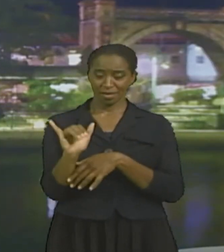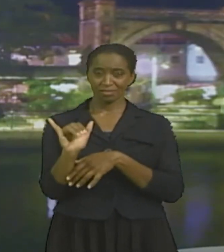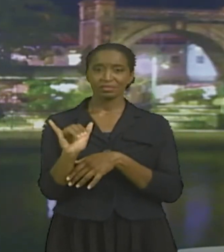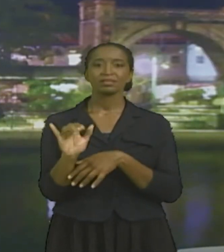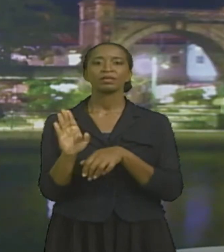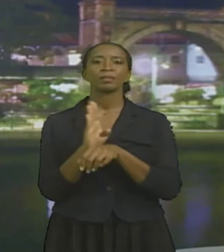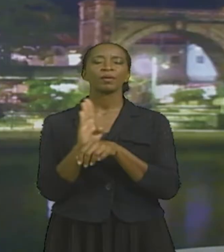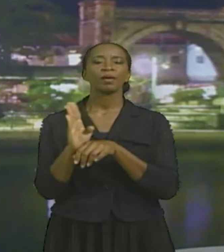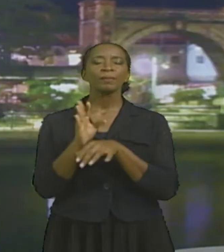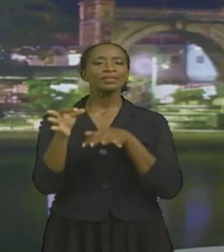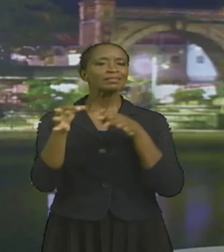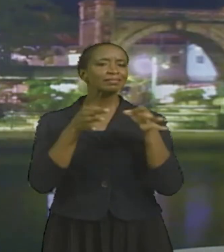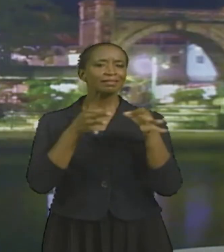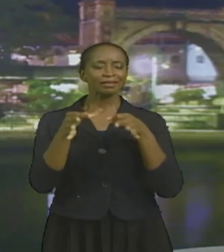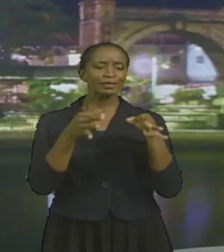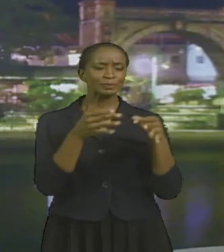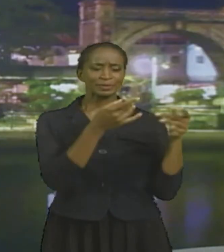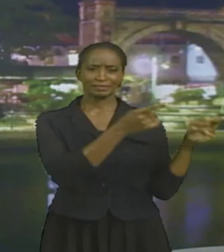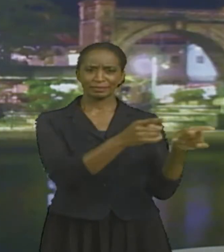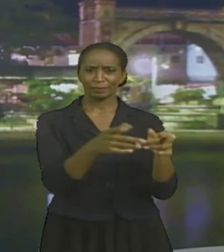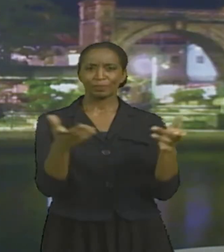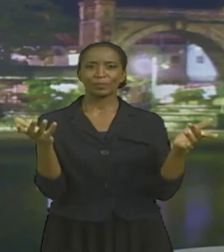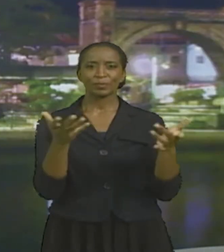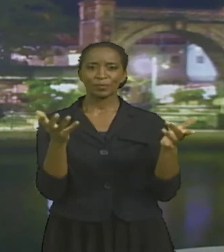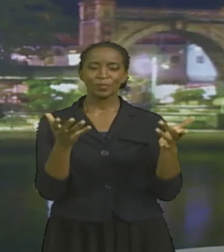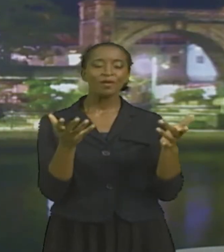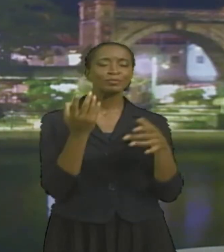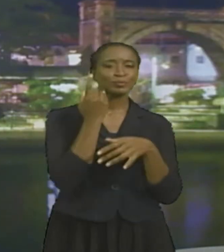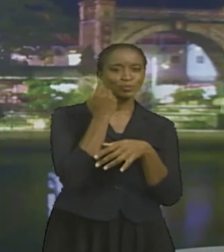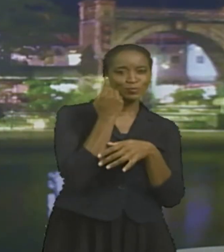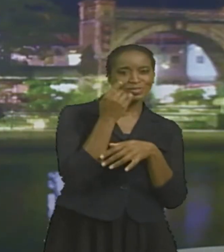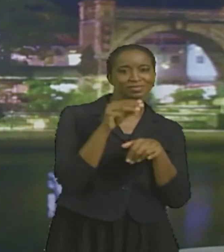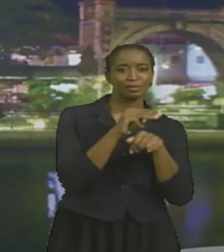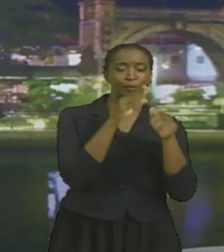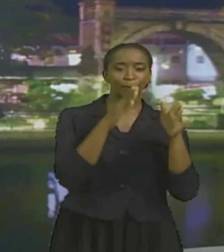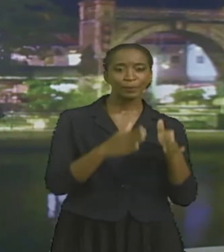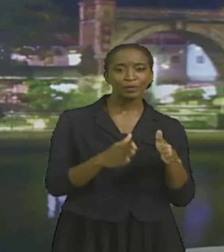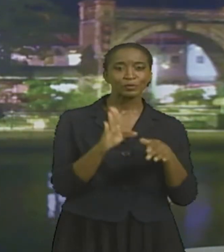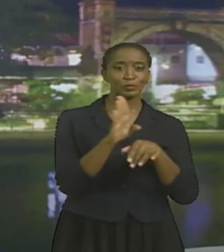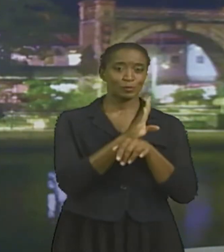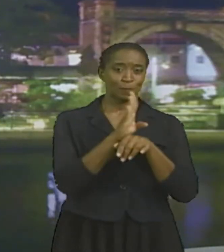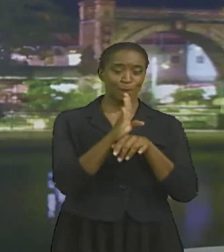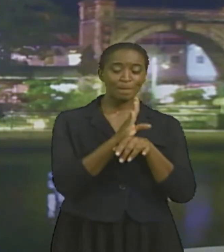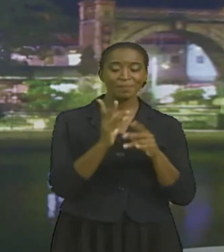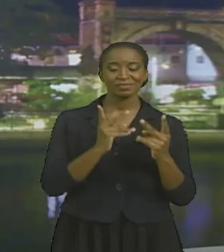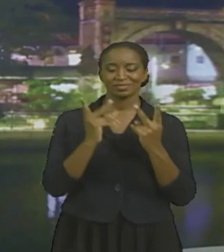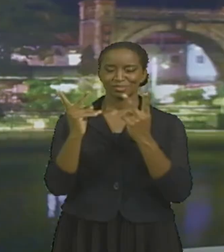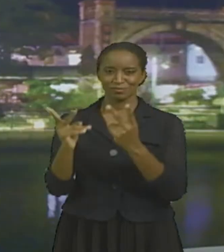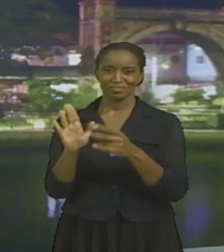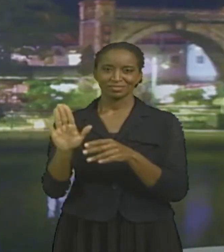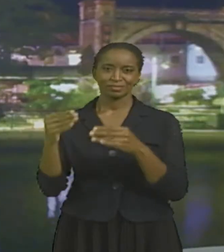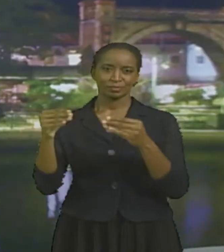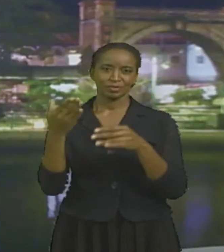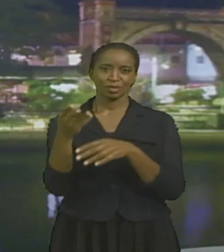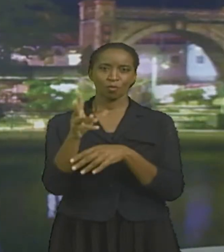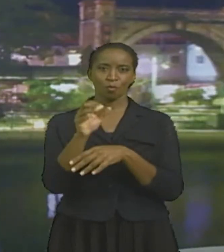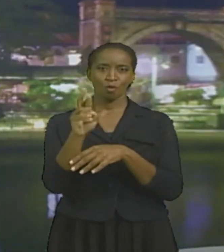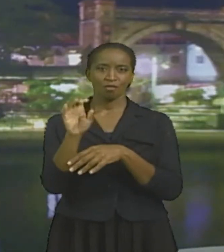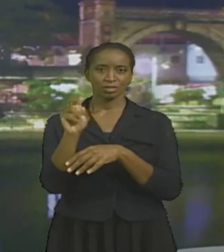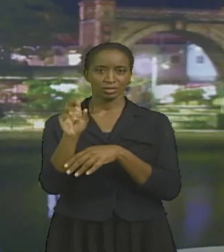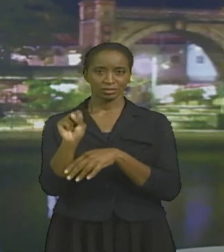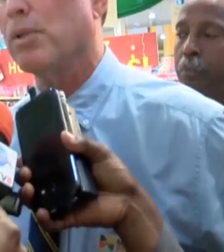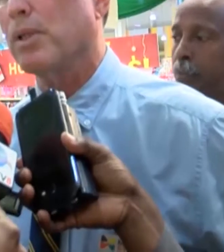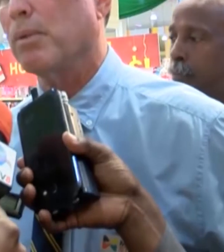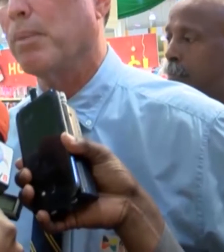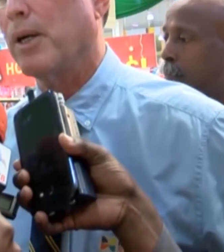Randall Banfield, provided an update following a tour to Massey Supercenter Warrens by Commerce Minister Dwight Sutherland. Right